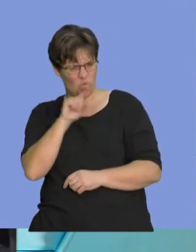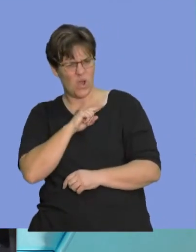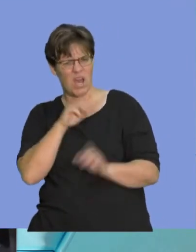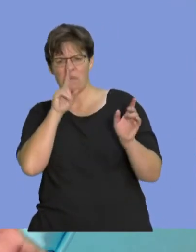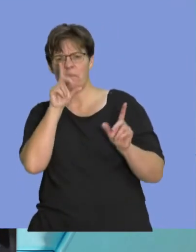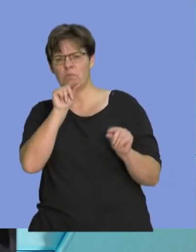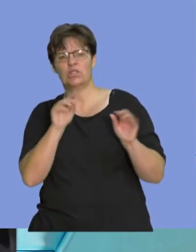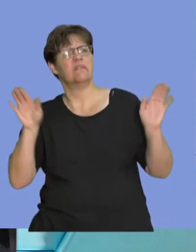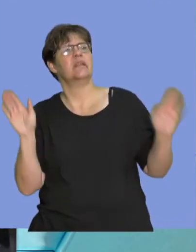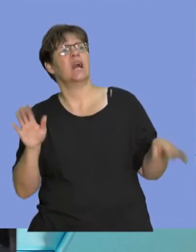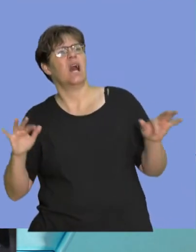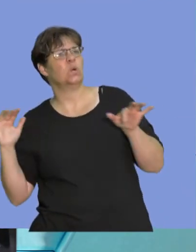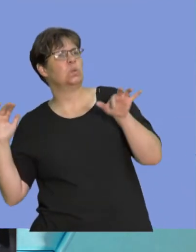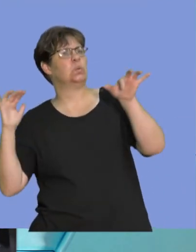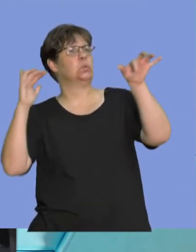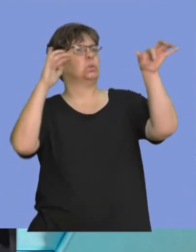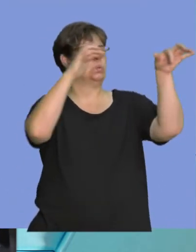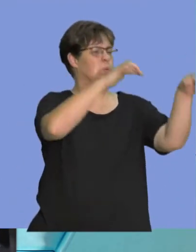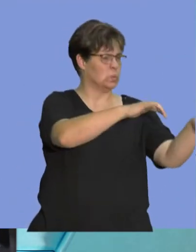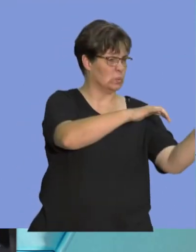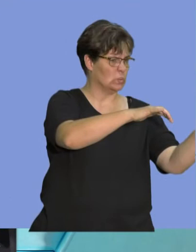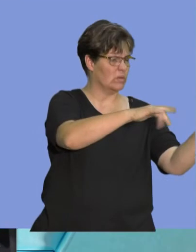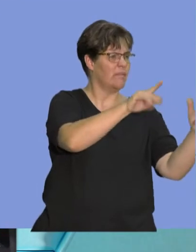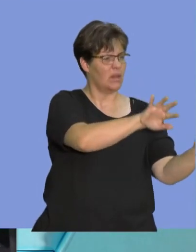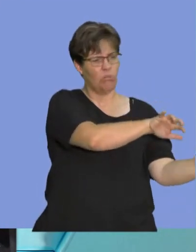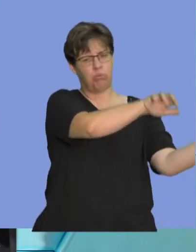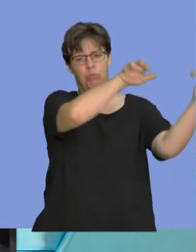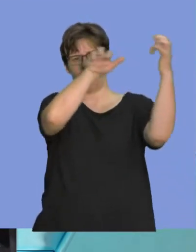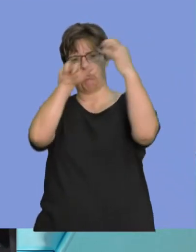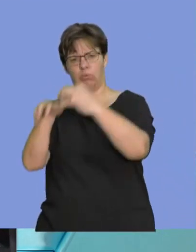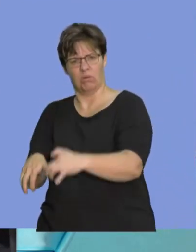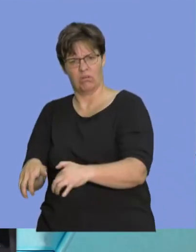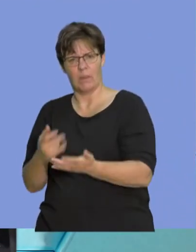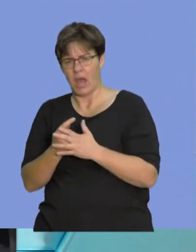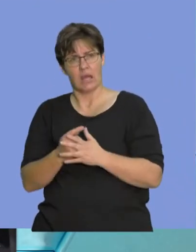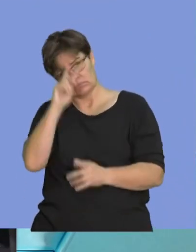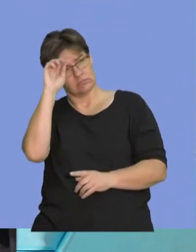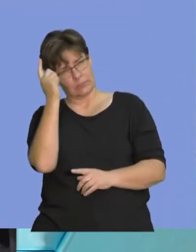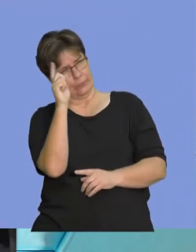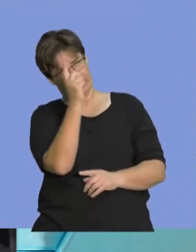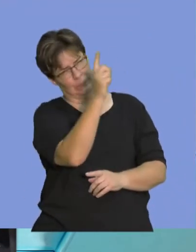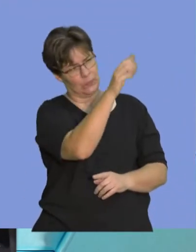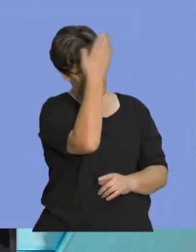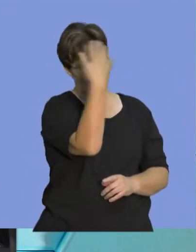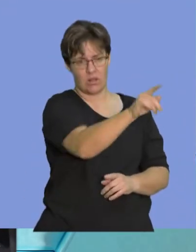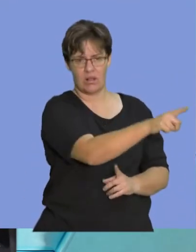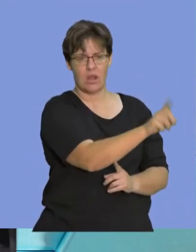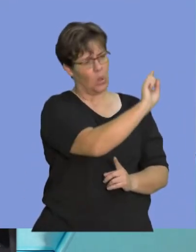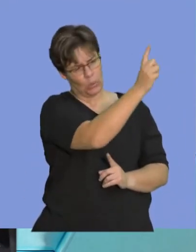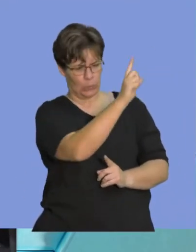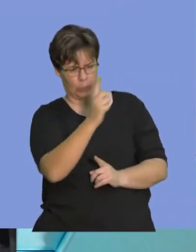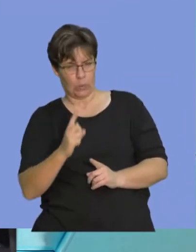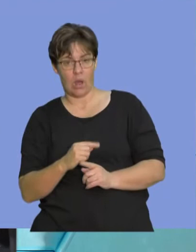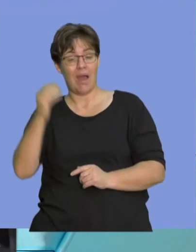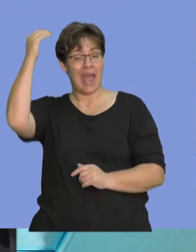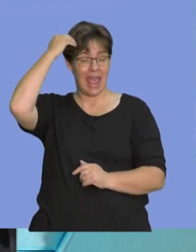often wonder why migrating, birds move from one pole to the next without losing that sense of direction. It is because